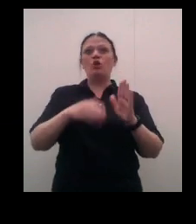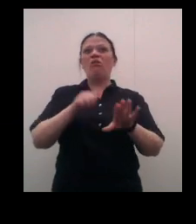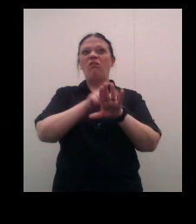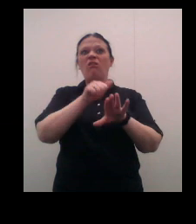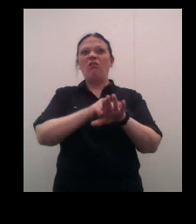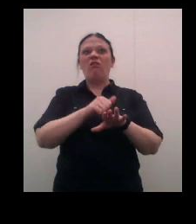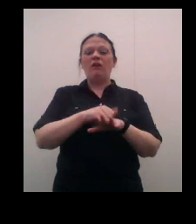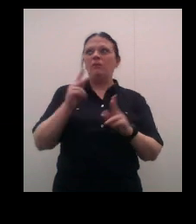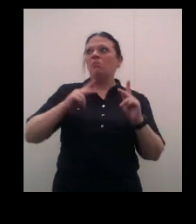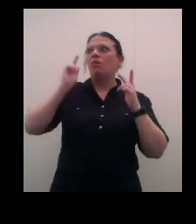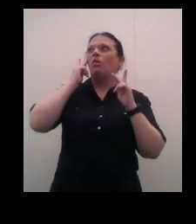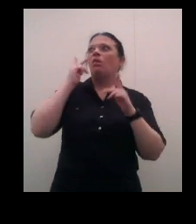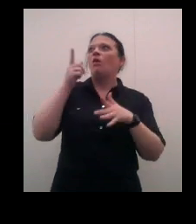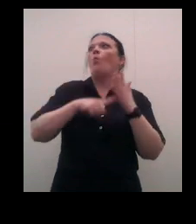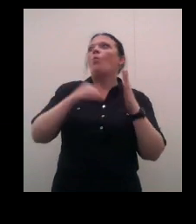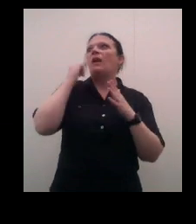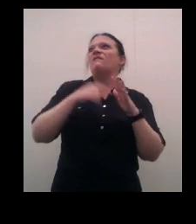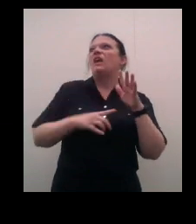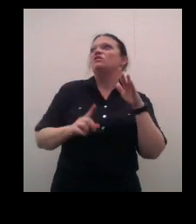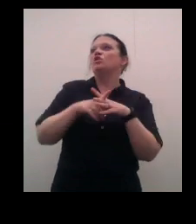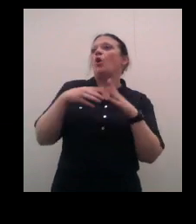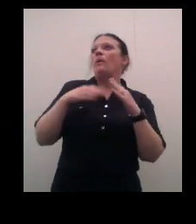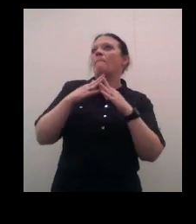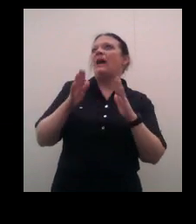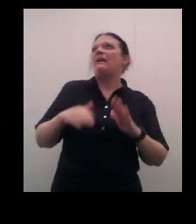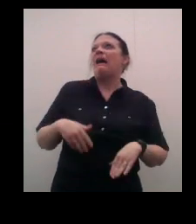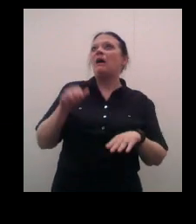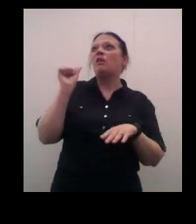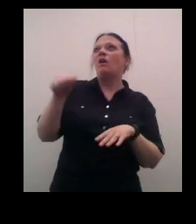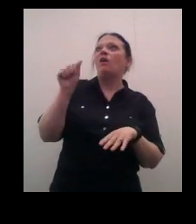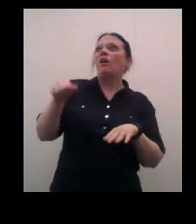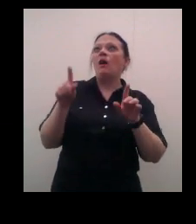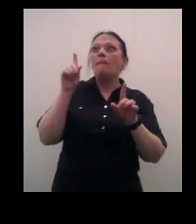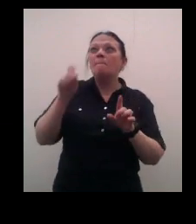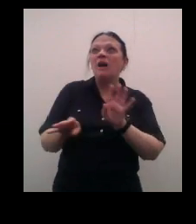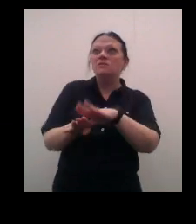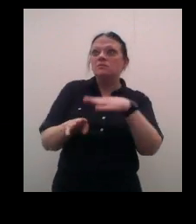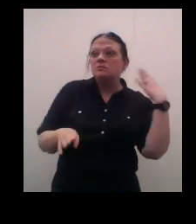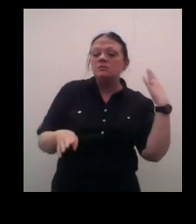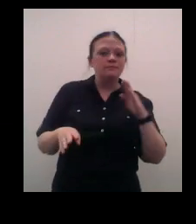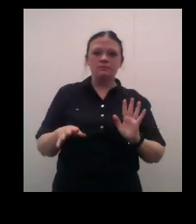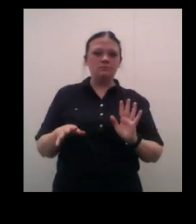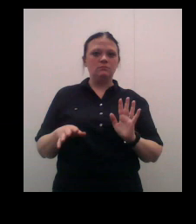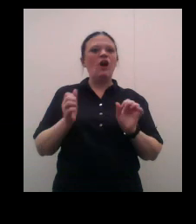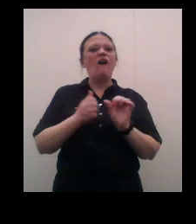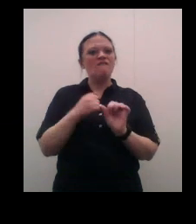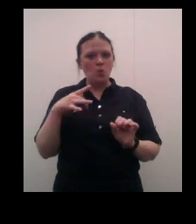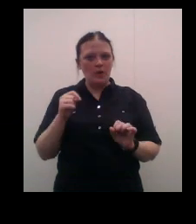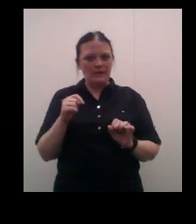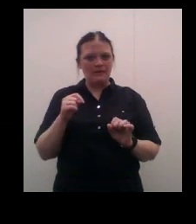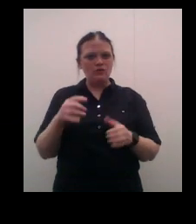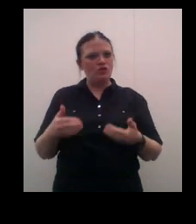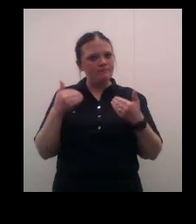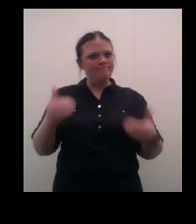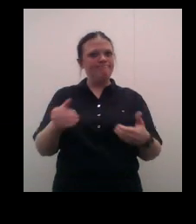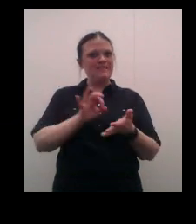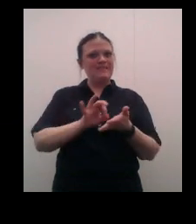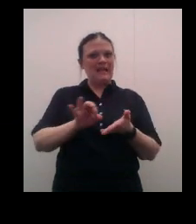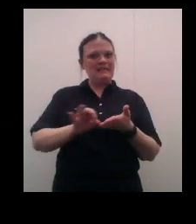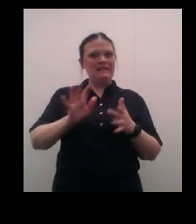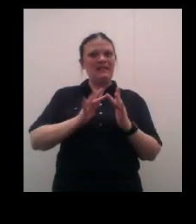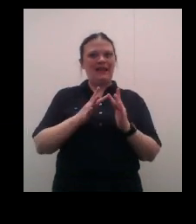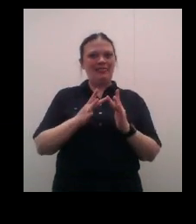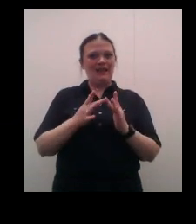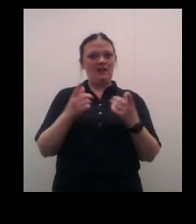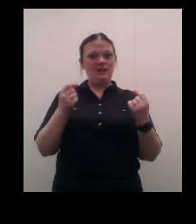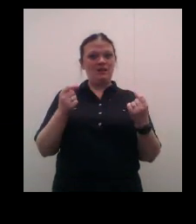They were like, well, what happens if somebody comes to my door for the census? Do I have to open and talk to them? There's a way to avoid that. Do your census online, and all you got